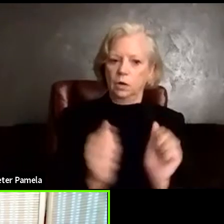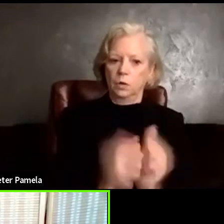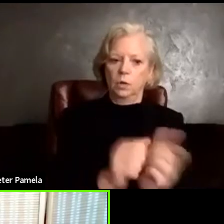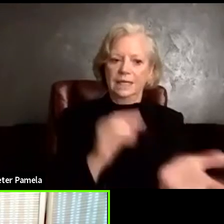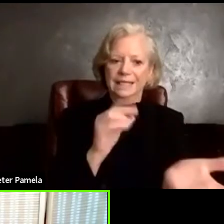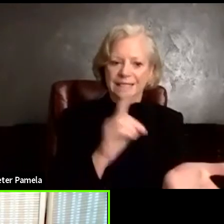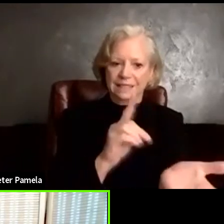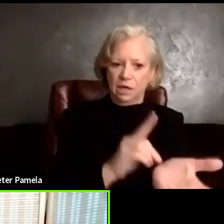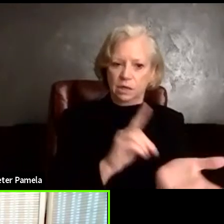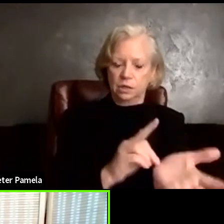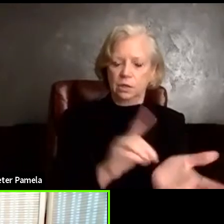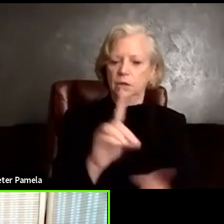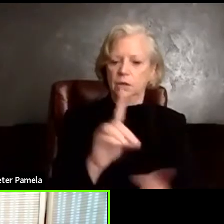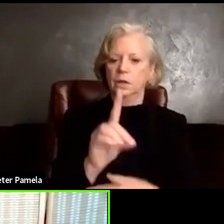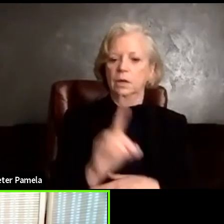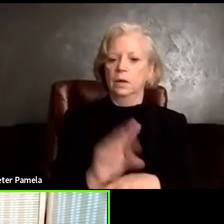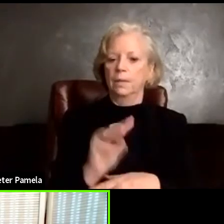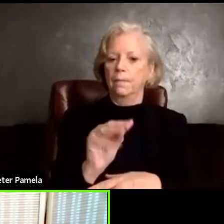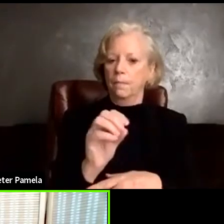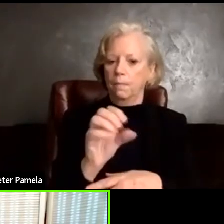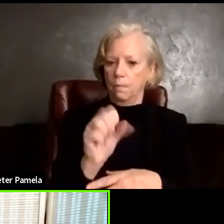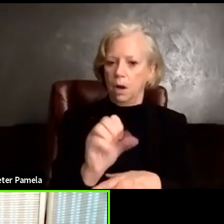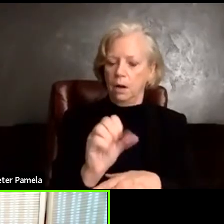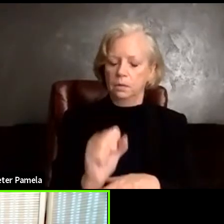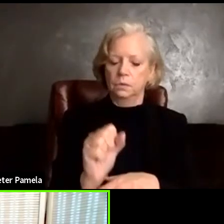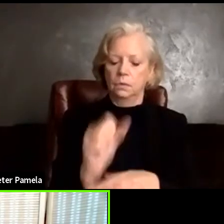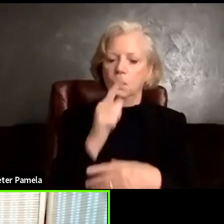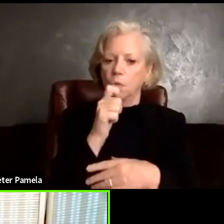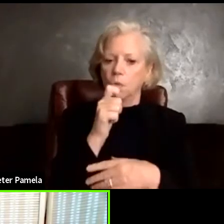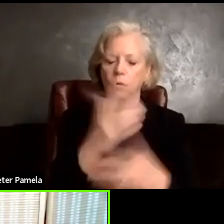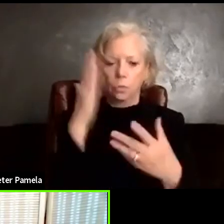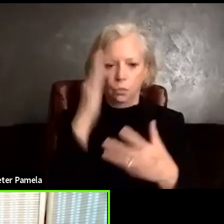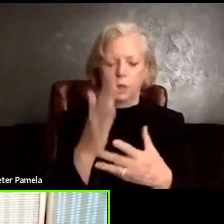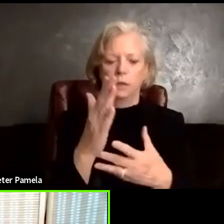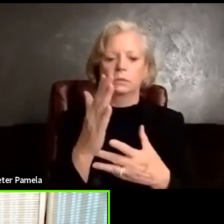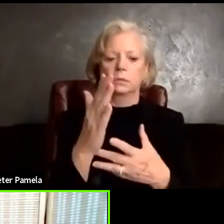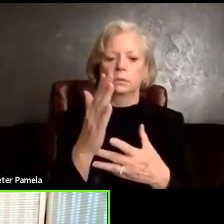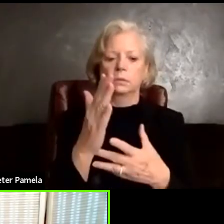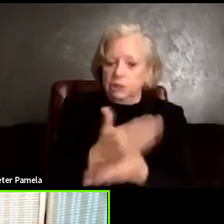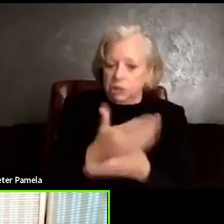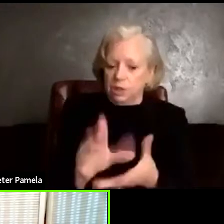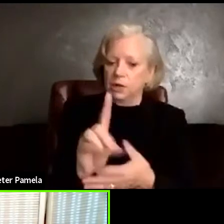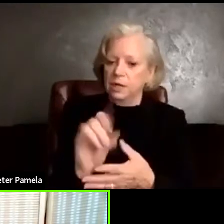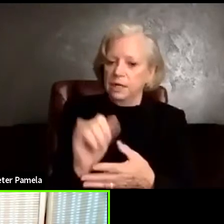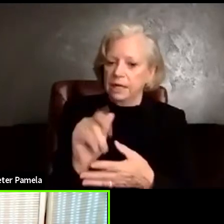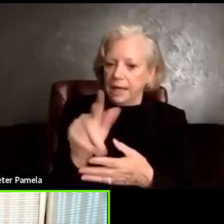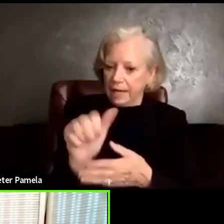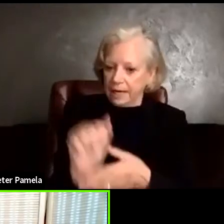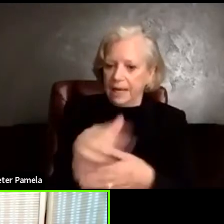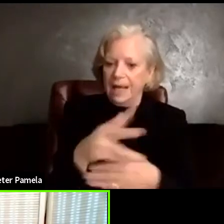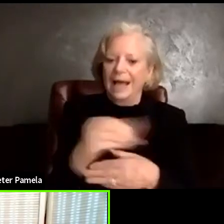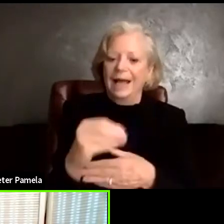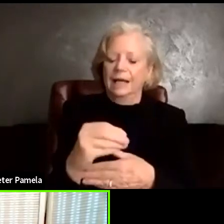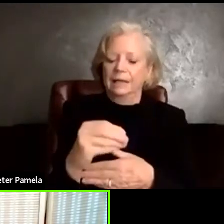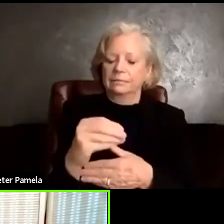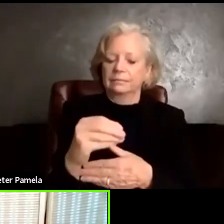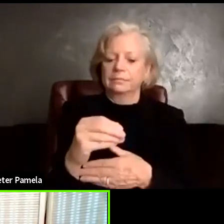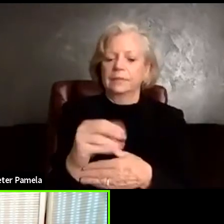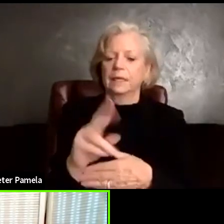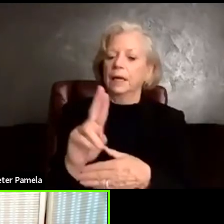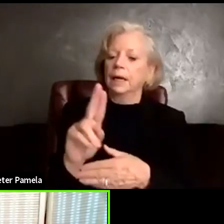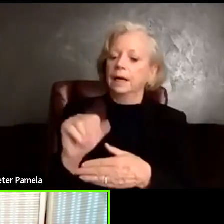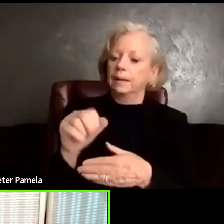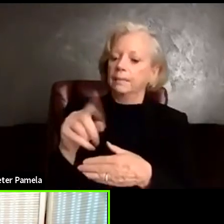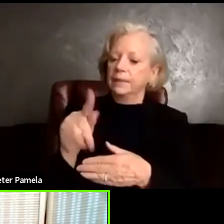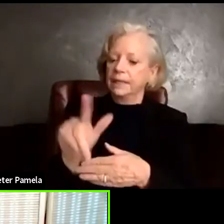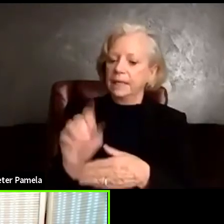county health officer, who will share with us where we are in terms of data and a lot of the policy updates that have happened since we